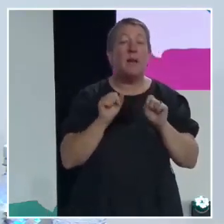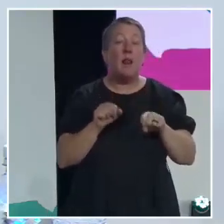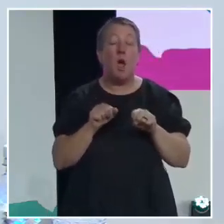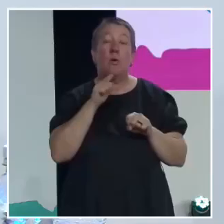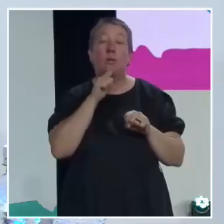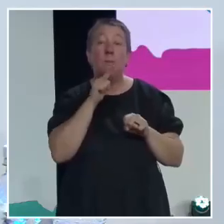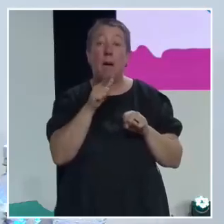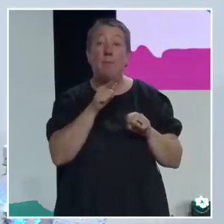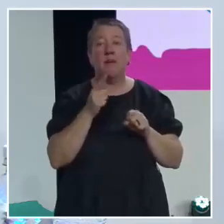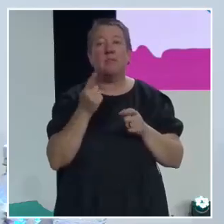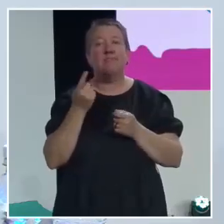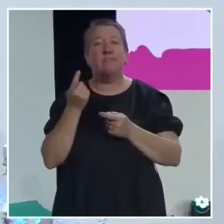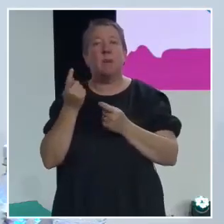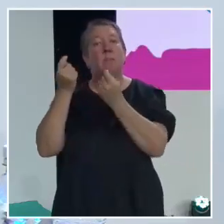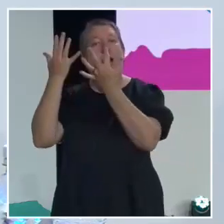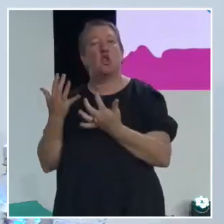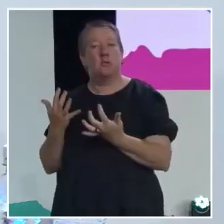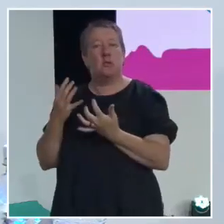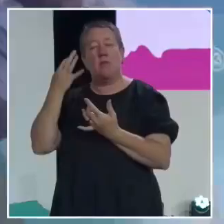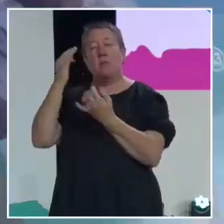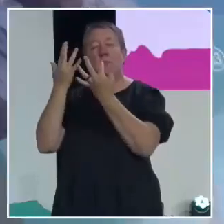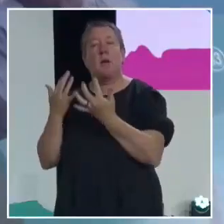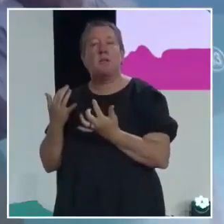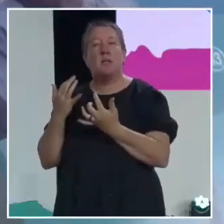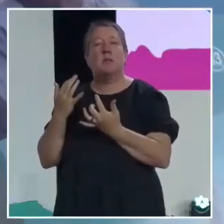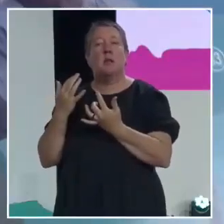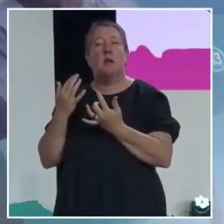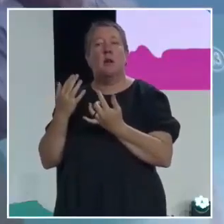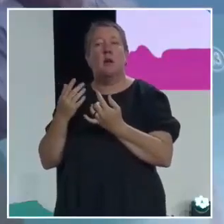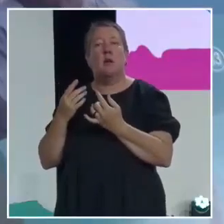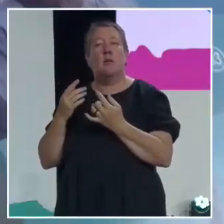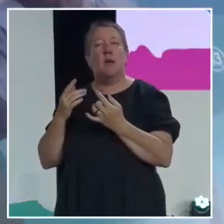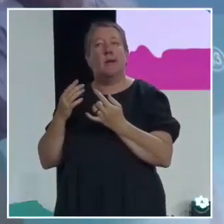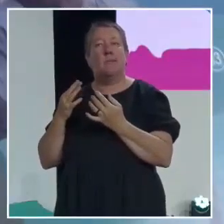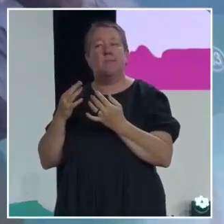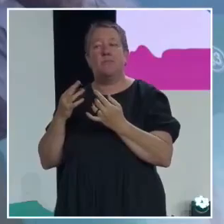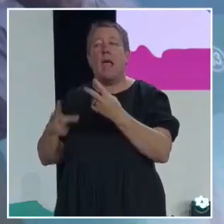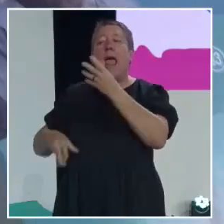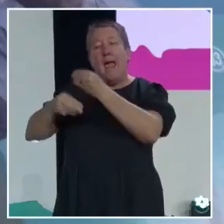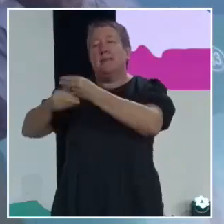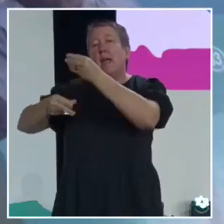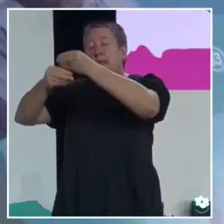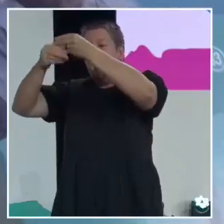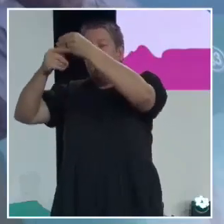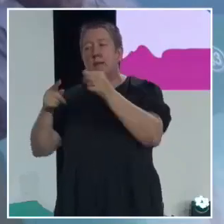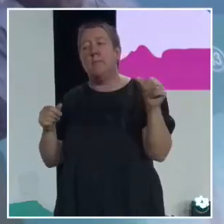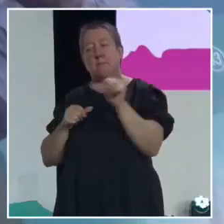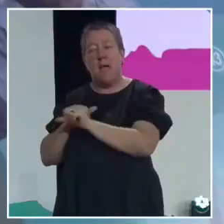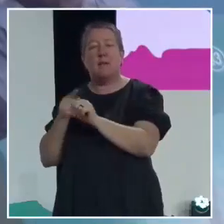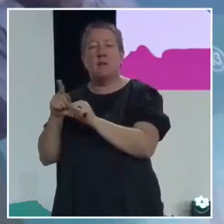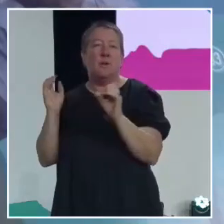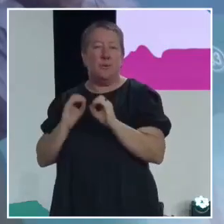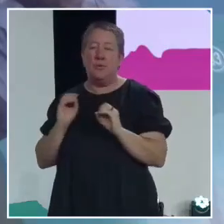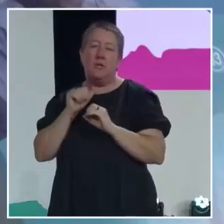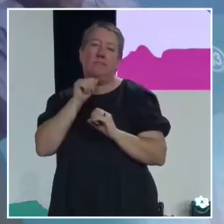public purse to get replenished. That is not what's currently happening. And just super lastly, because I'm from Italy, I have 3 citizenships somehow, but anyway,